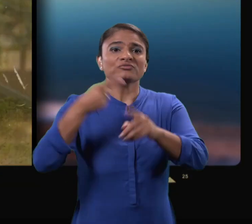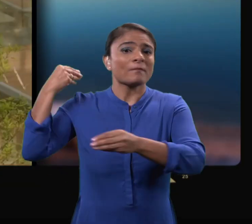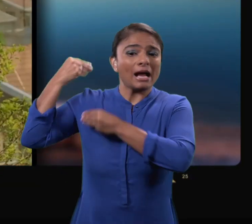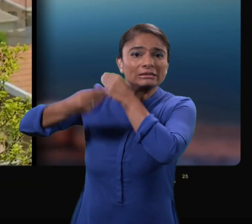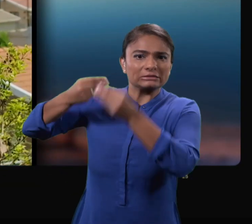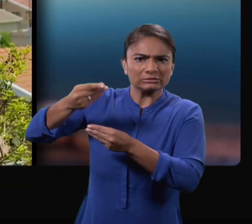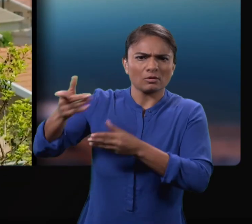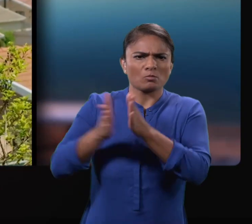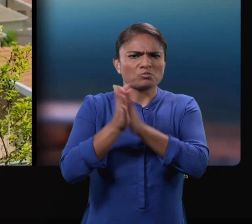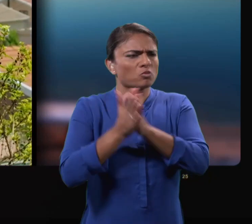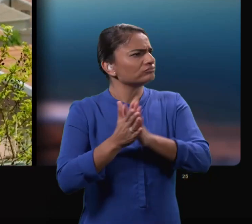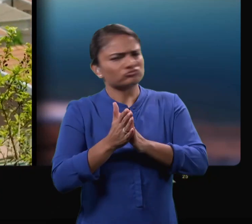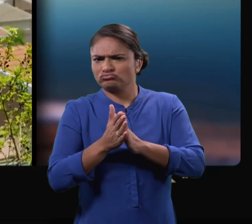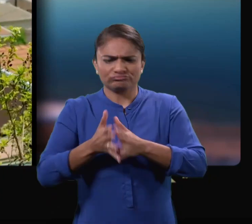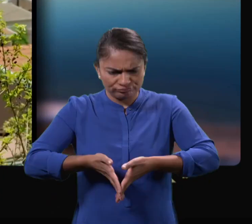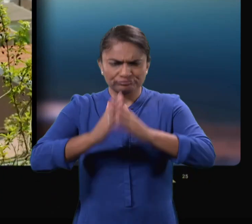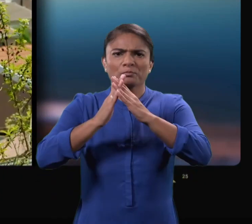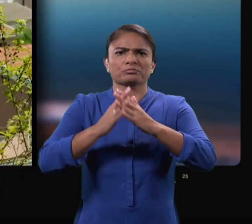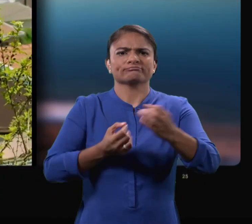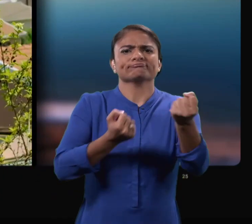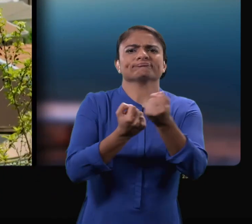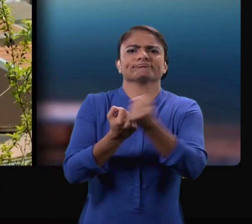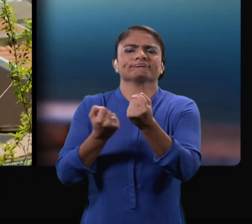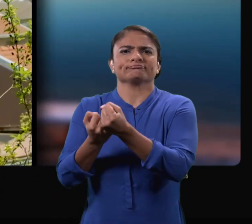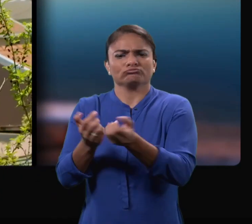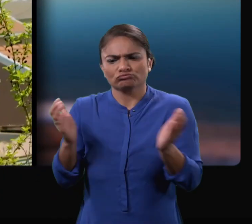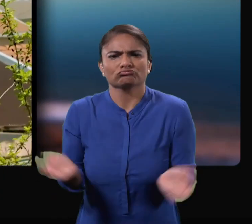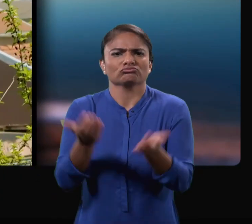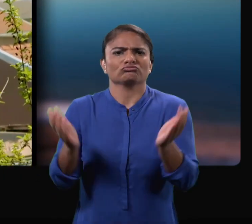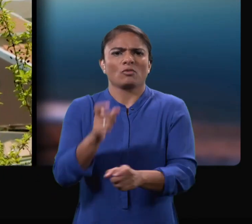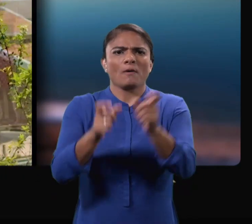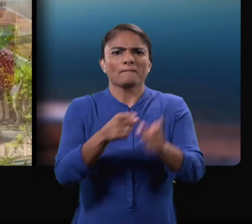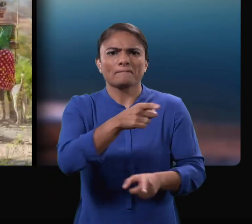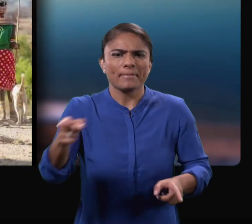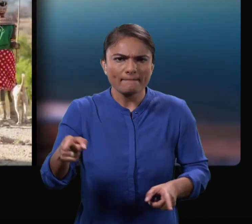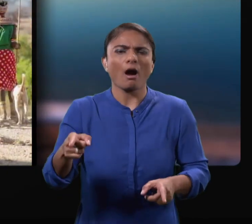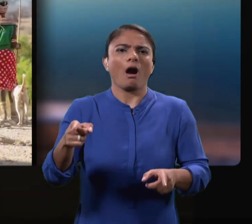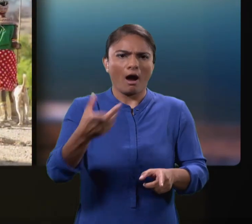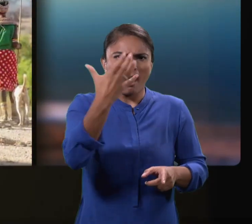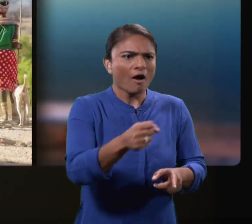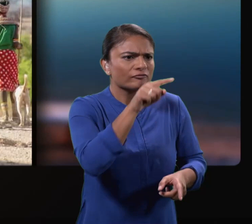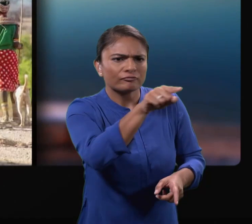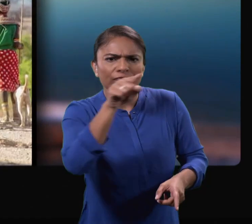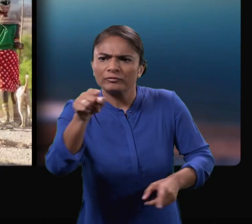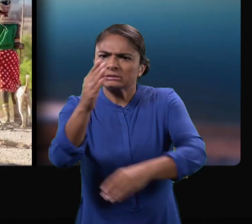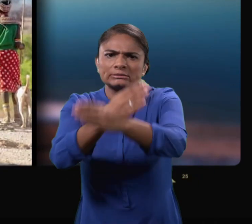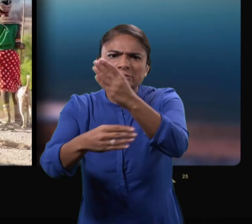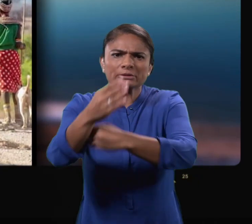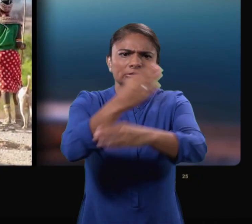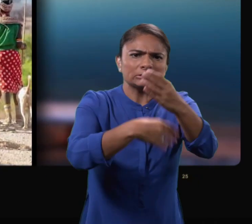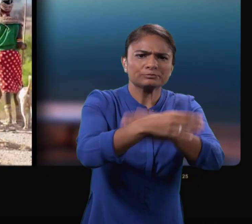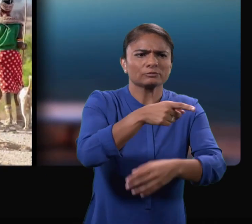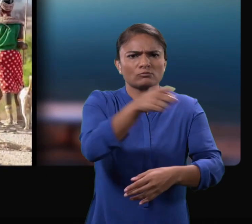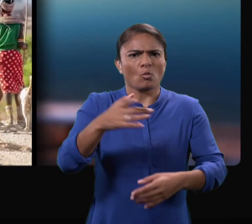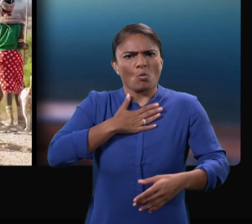This motivated her to start an initiative in her village to offer support and hope to other people that have different impairments that